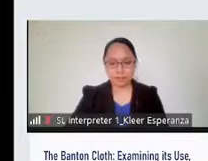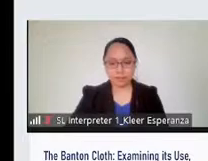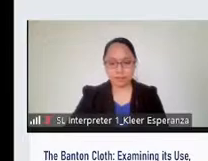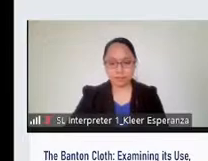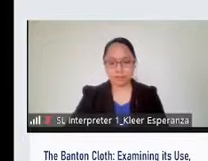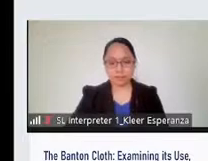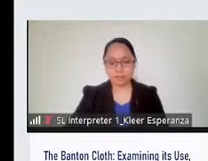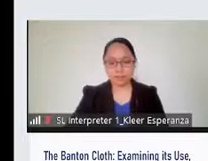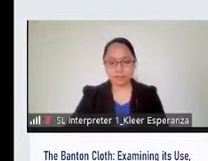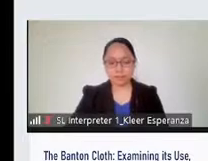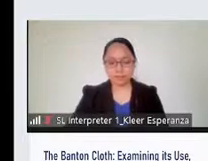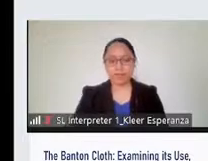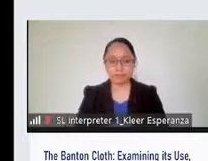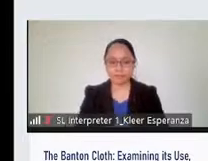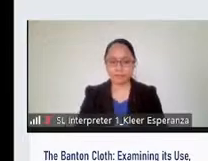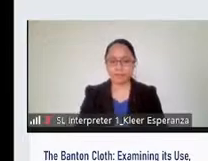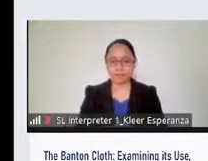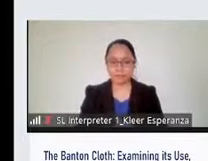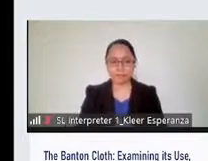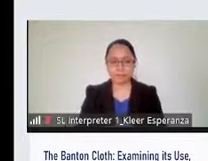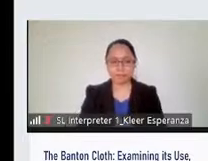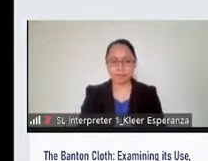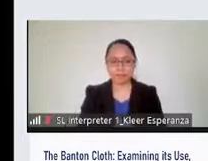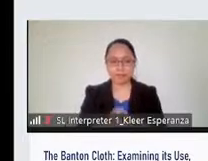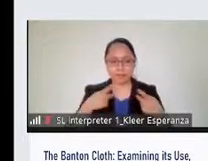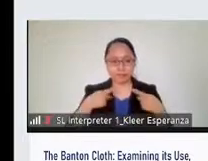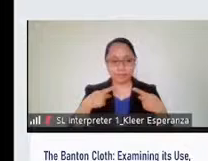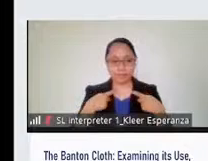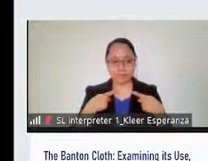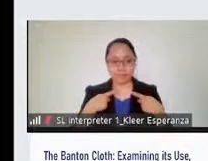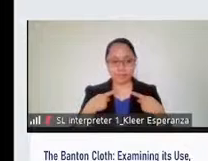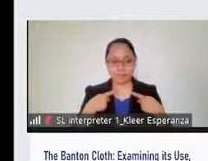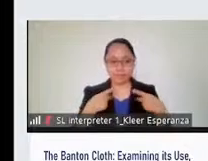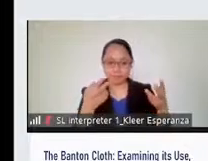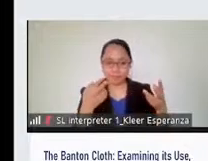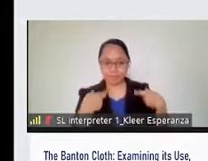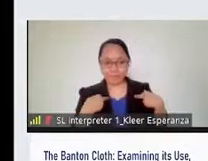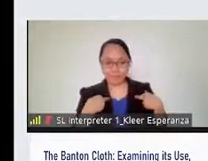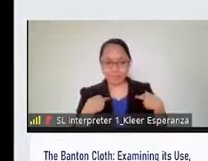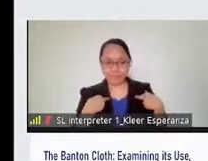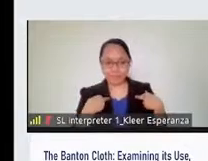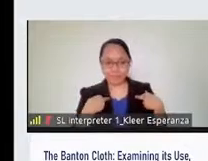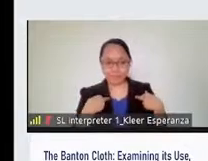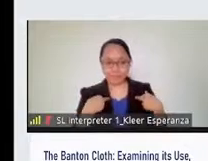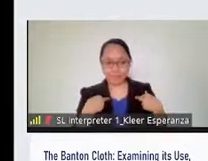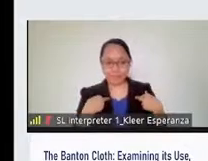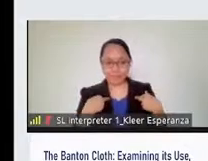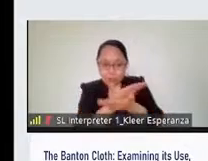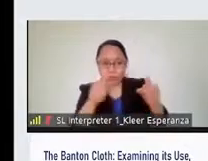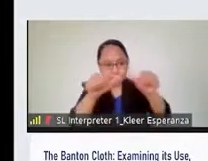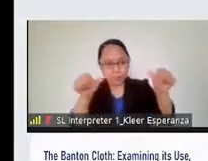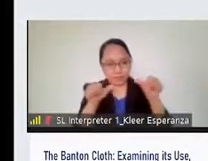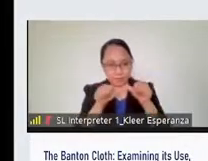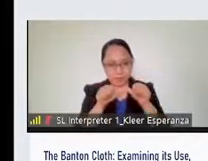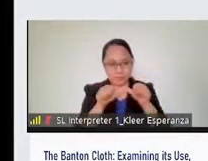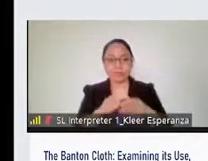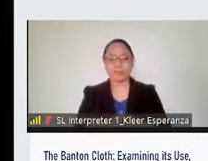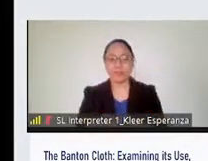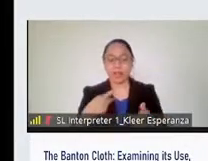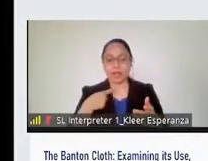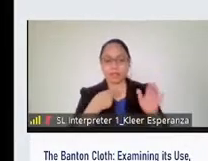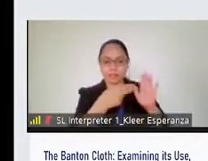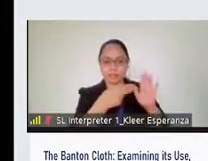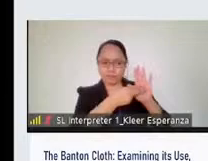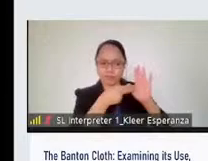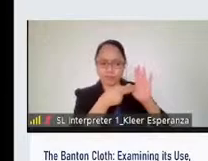5 years after, the NM received another report of a new site within the area that they visited in 1961. The new site was labeled as